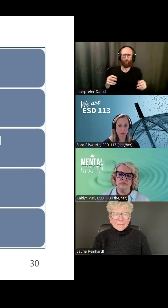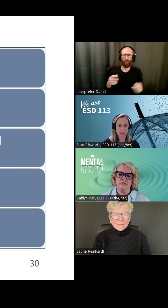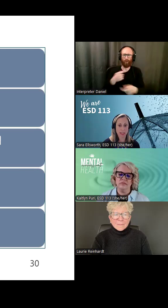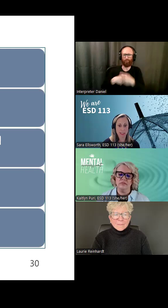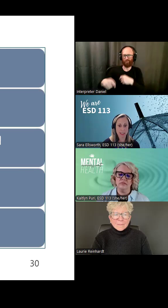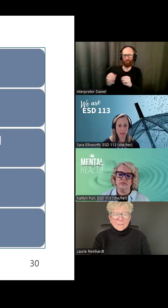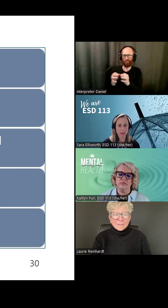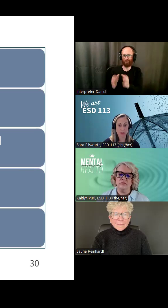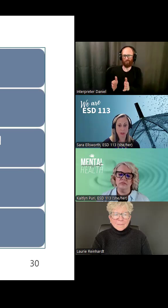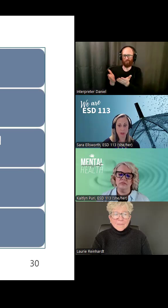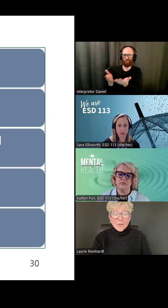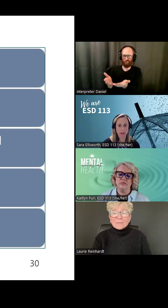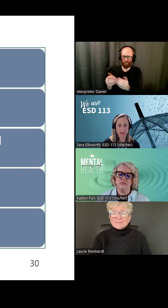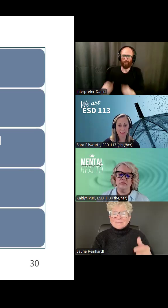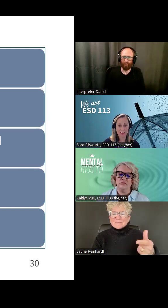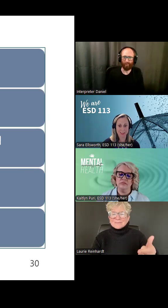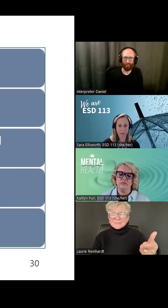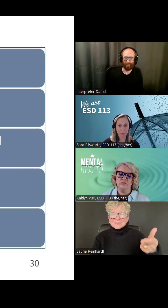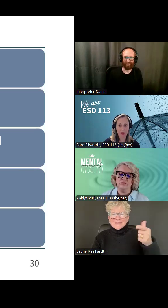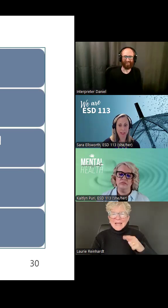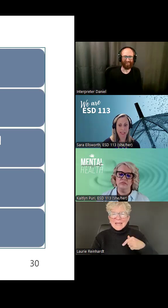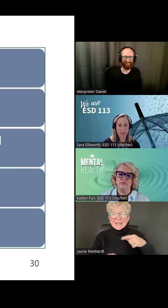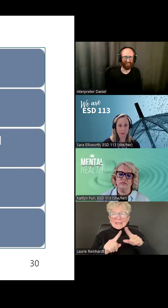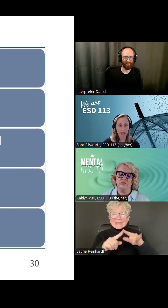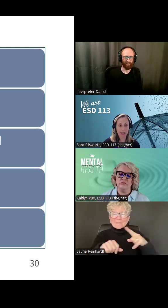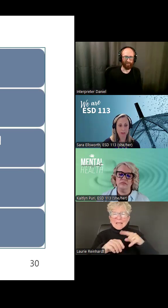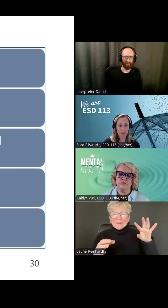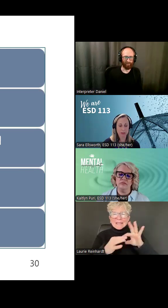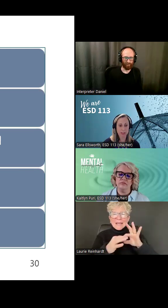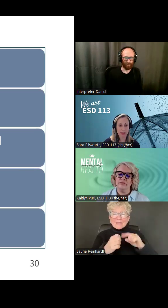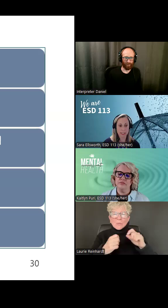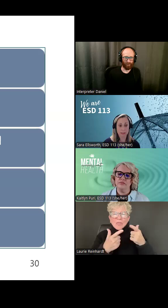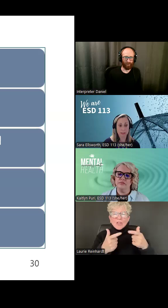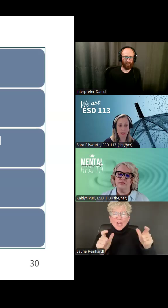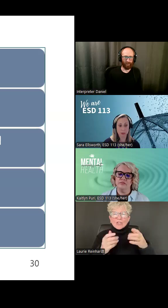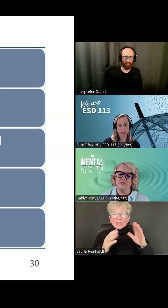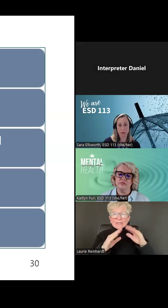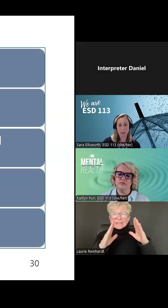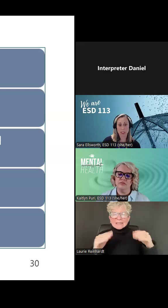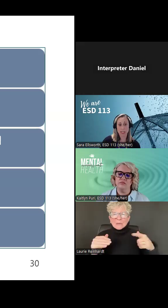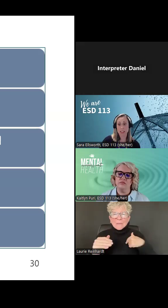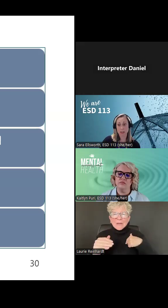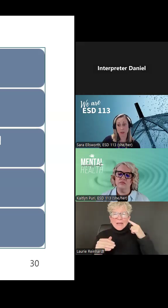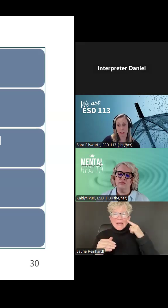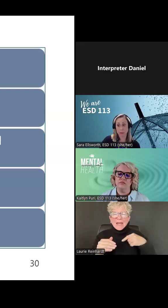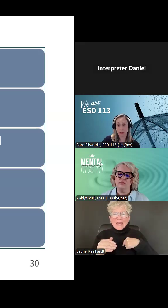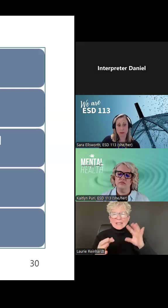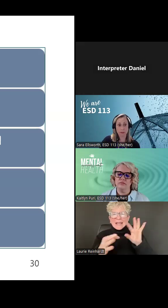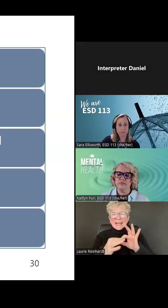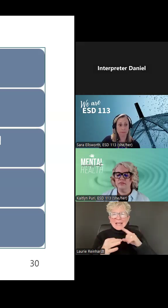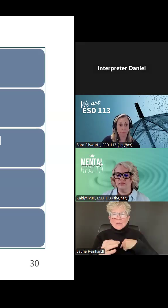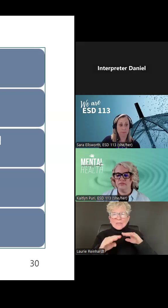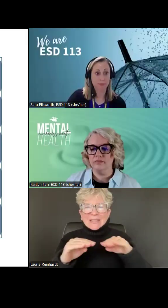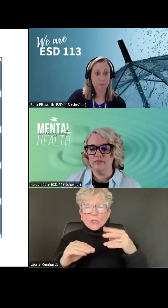as well as connecting to the larger system and helping connect students in need to Tier 2 and Tier 3